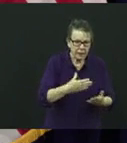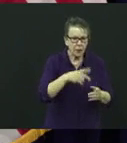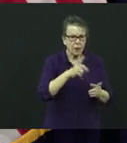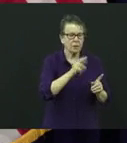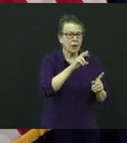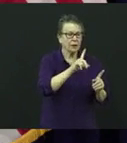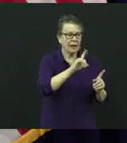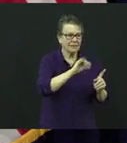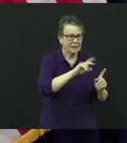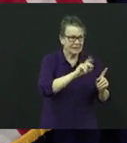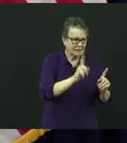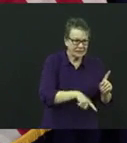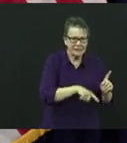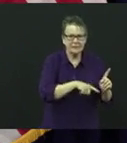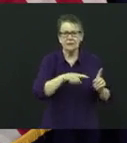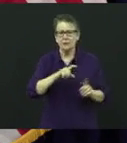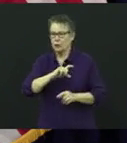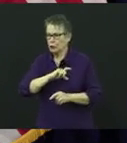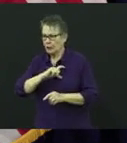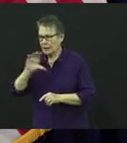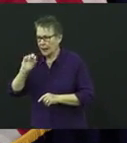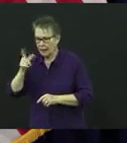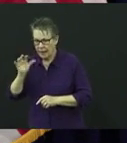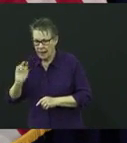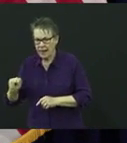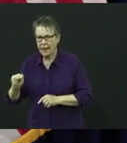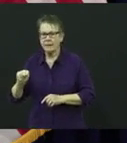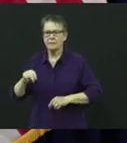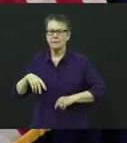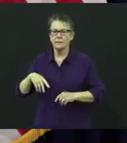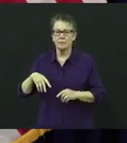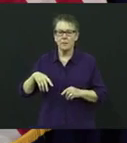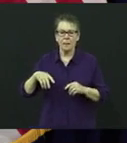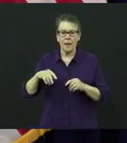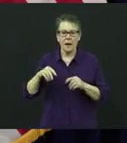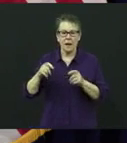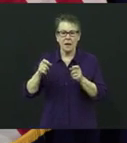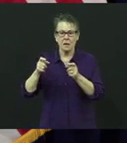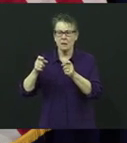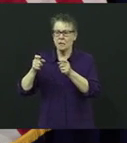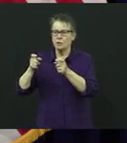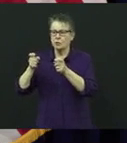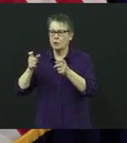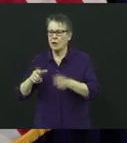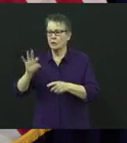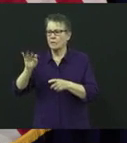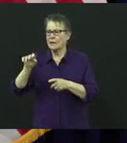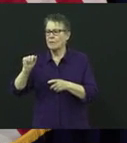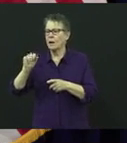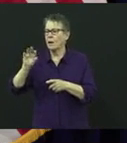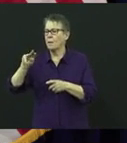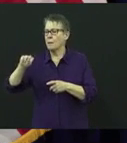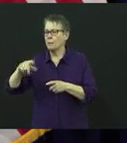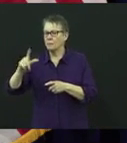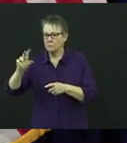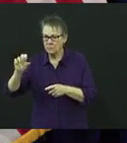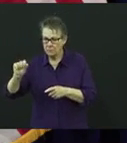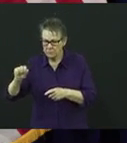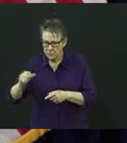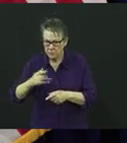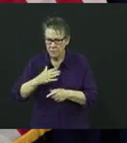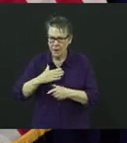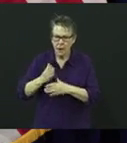yours, Director Maples, to all the folks. My colleague Martell, who has been here at every single press conference we have had, so thank you